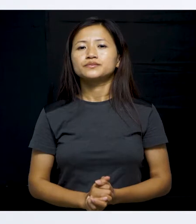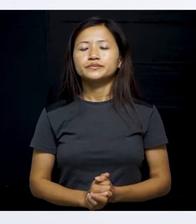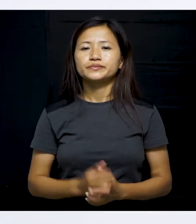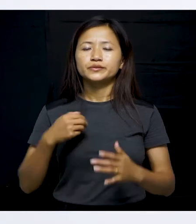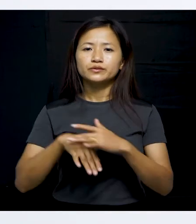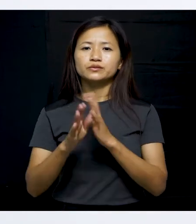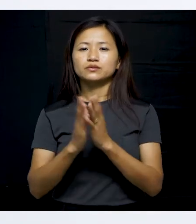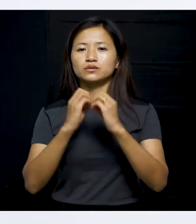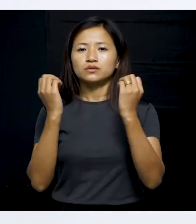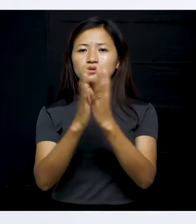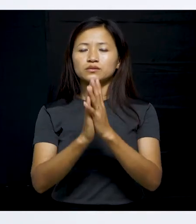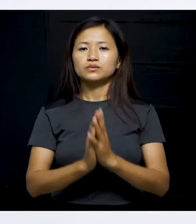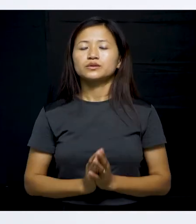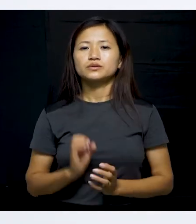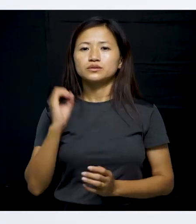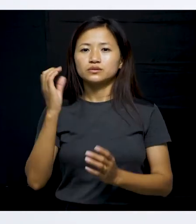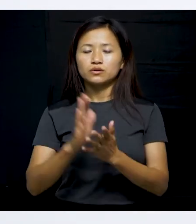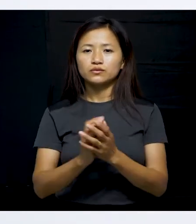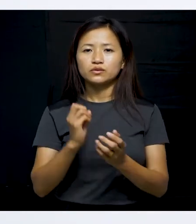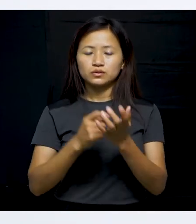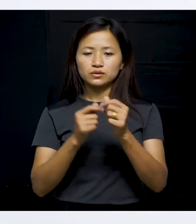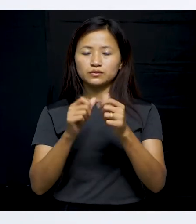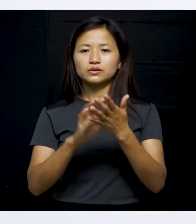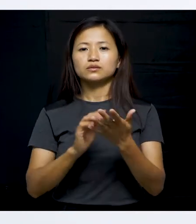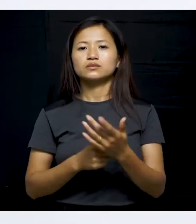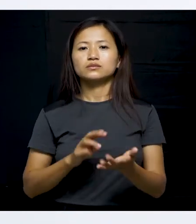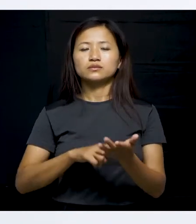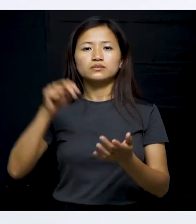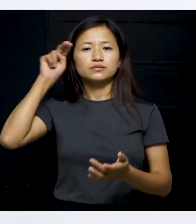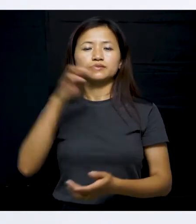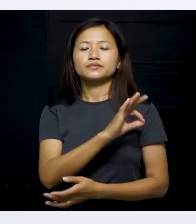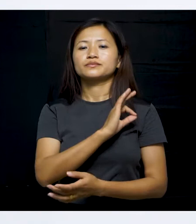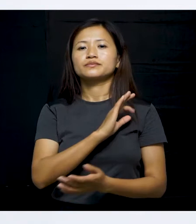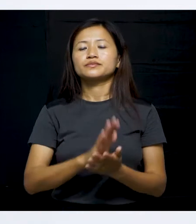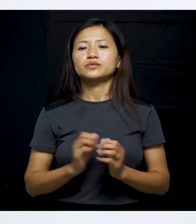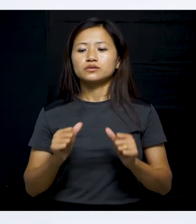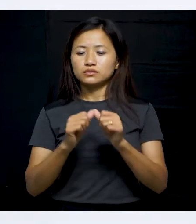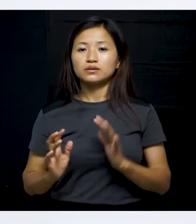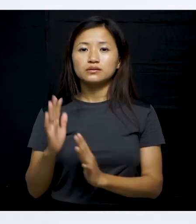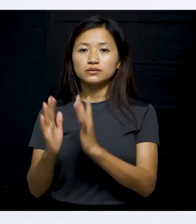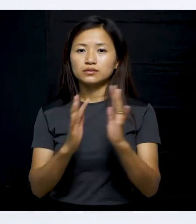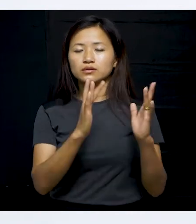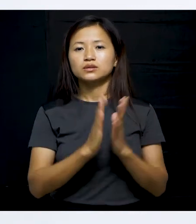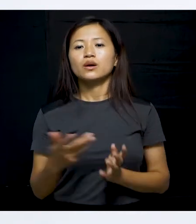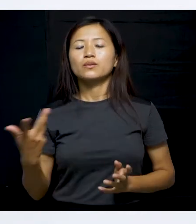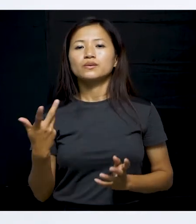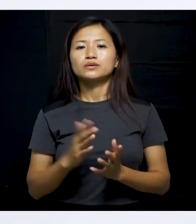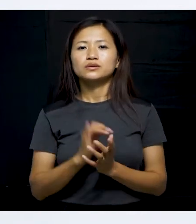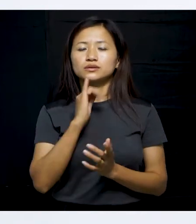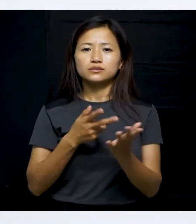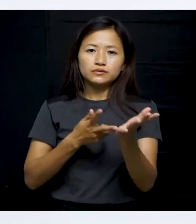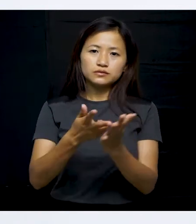under the occupation, we see that the Nagas are so interested in agriculture, right? So whether it's in